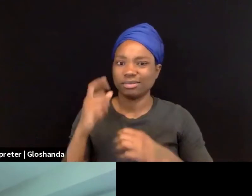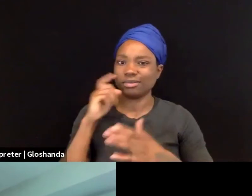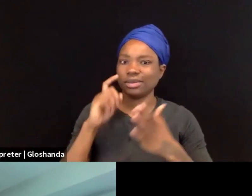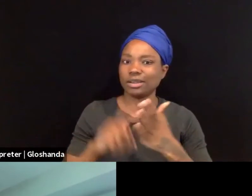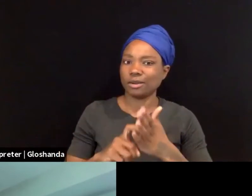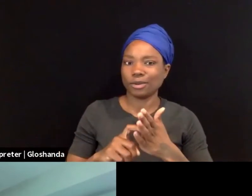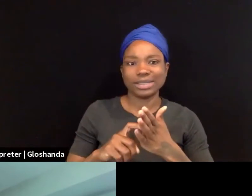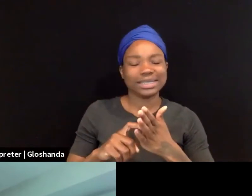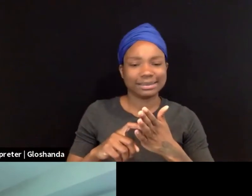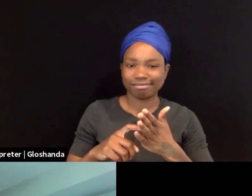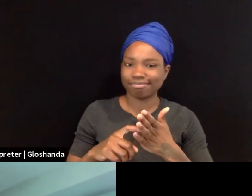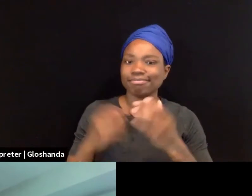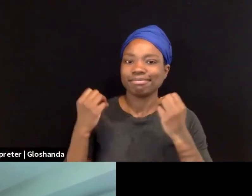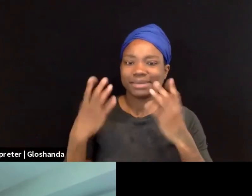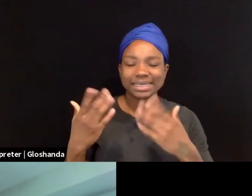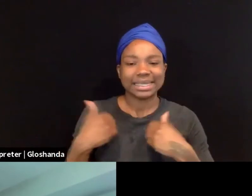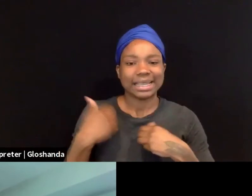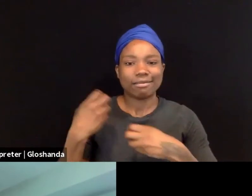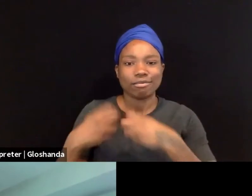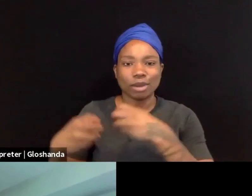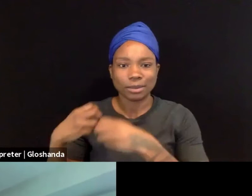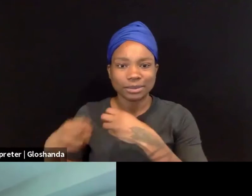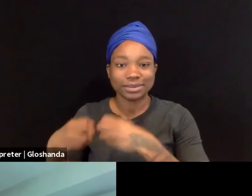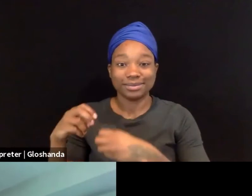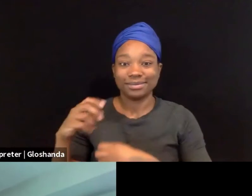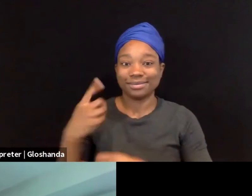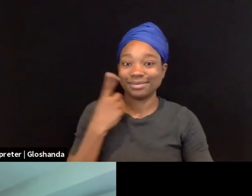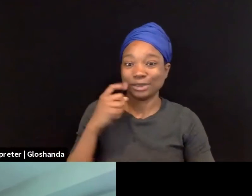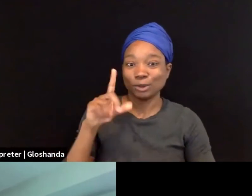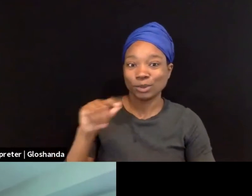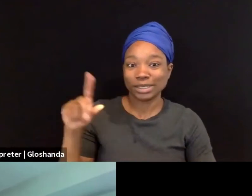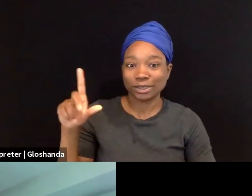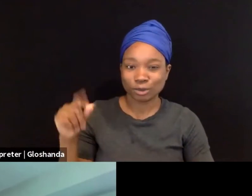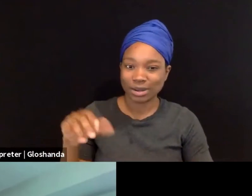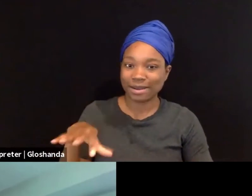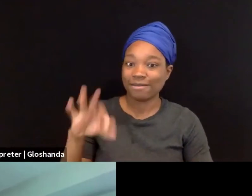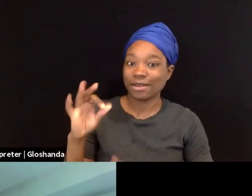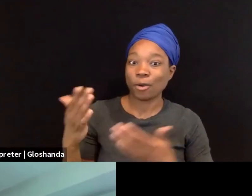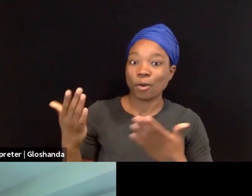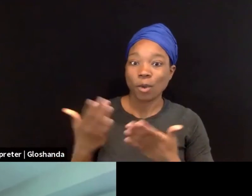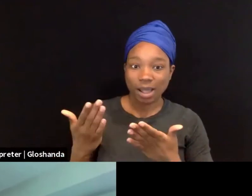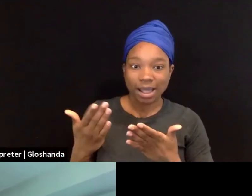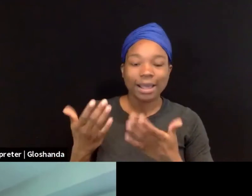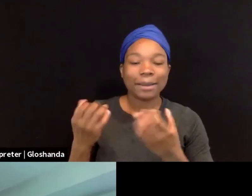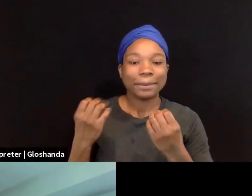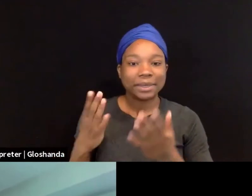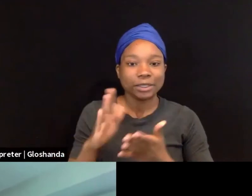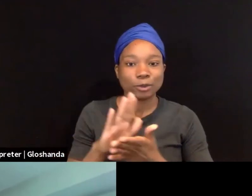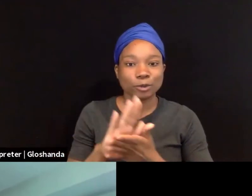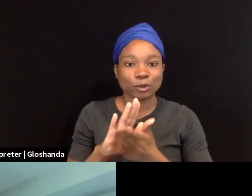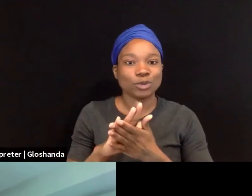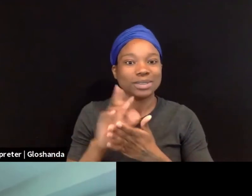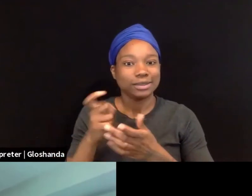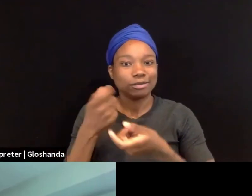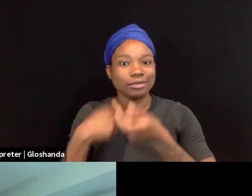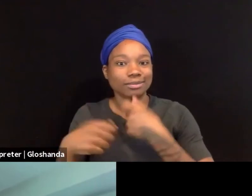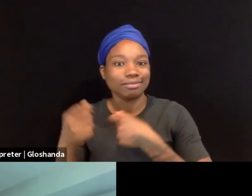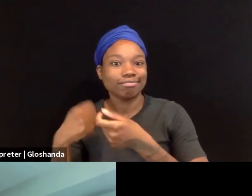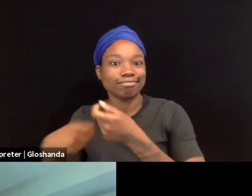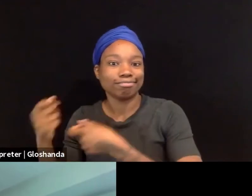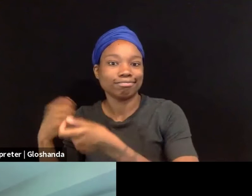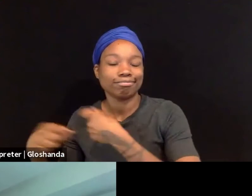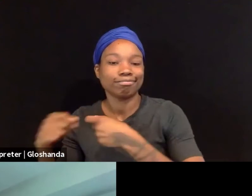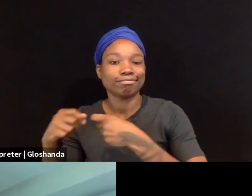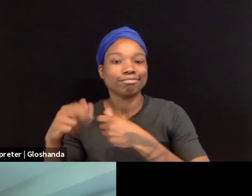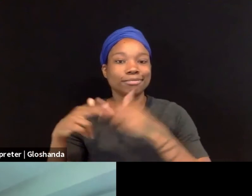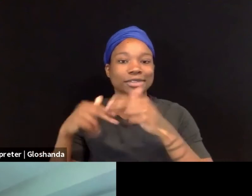41% reported issues with HVAC systems. And then when we look at funding for schools, we can see some of those disparities play out